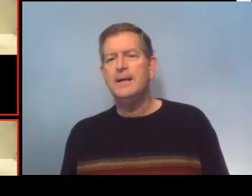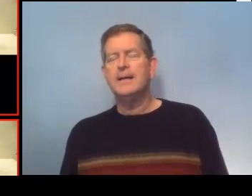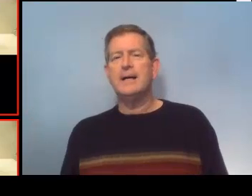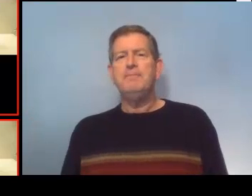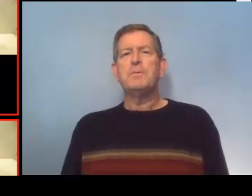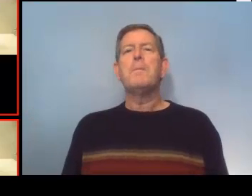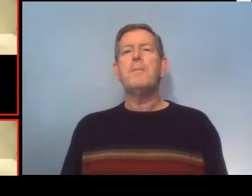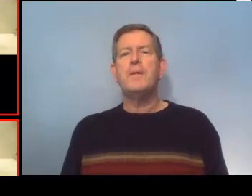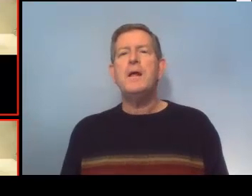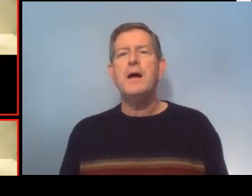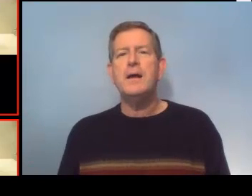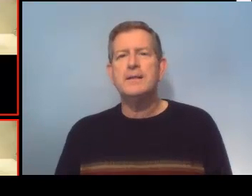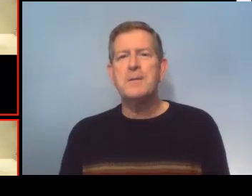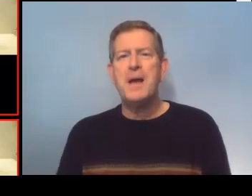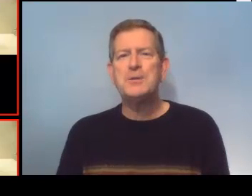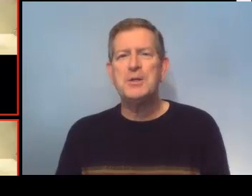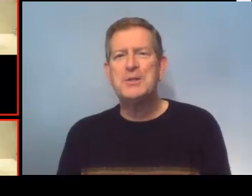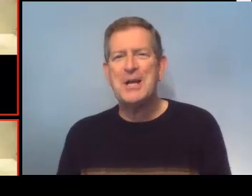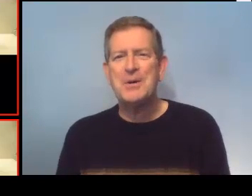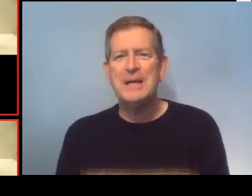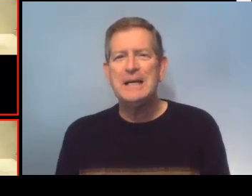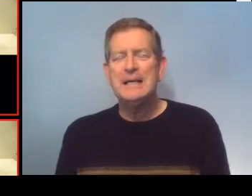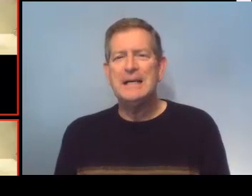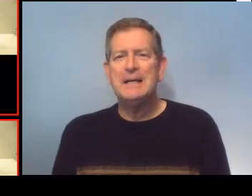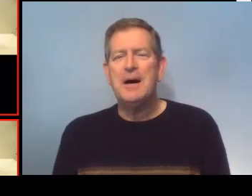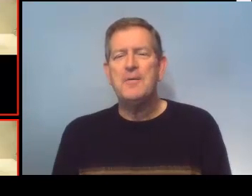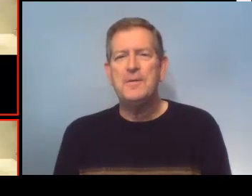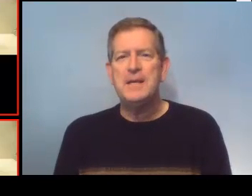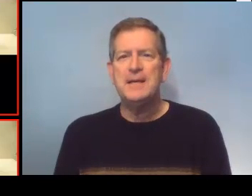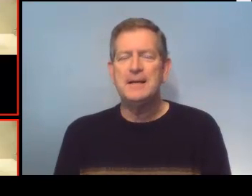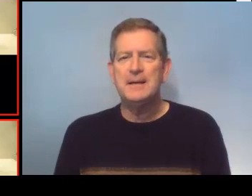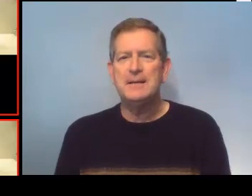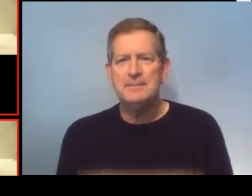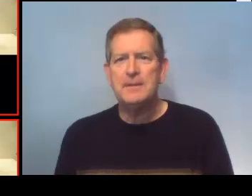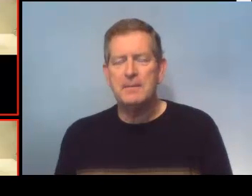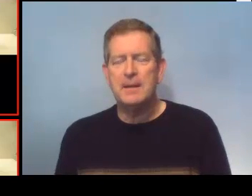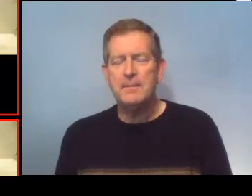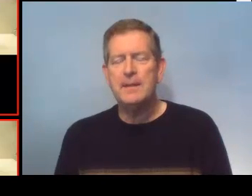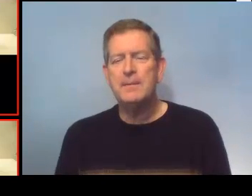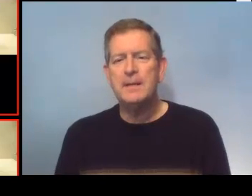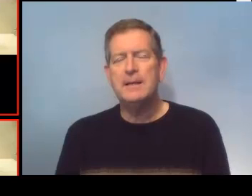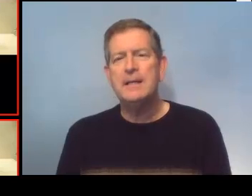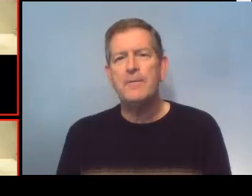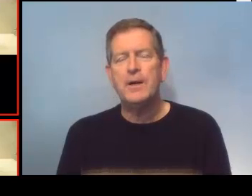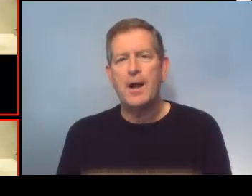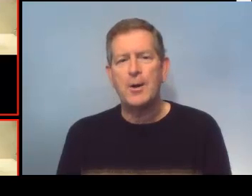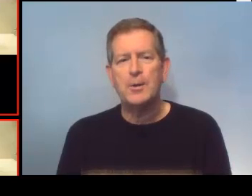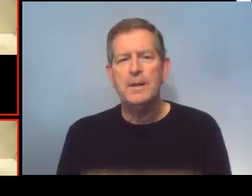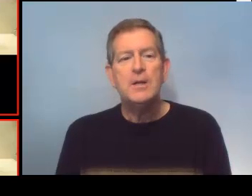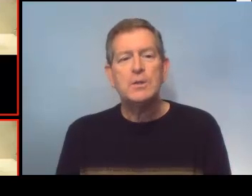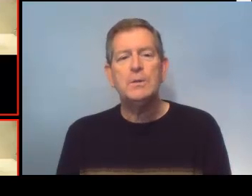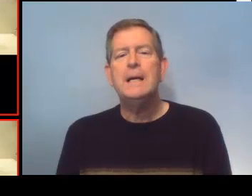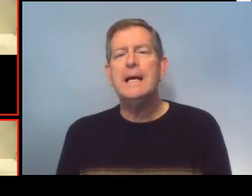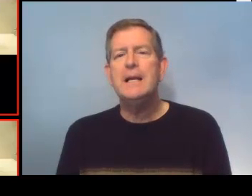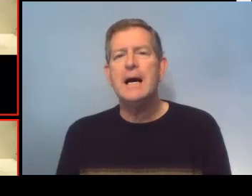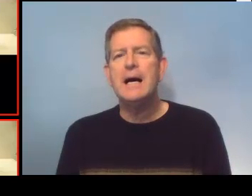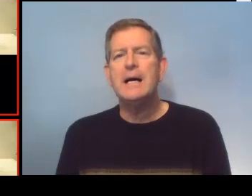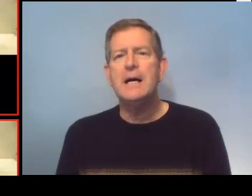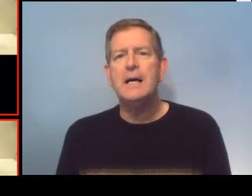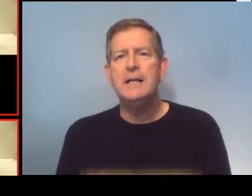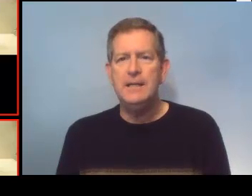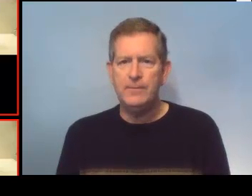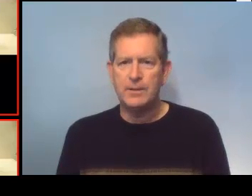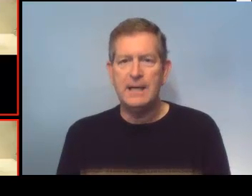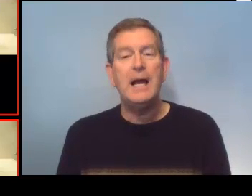tried. Remember that is the masculine sound of the indefinite article. So, elle